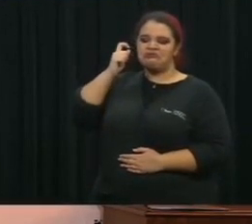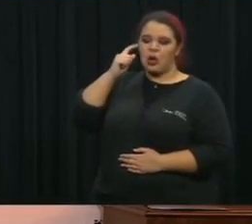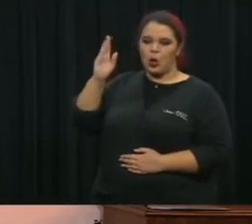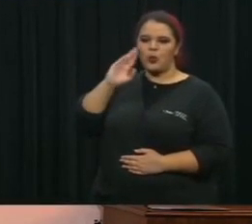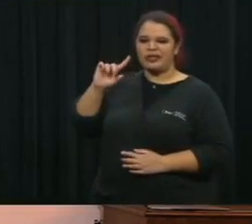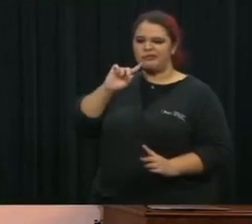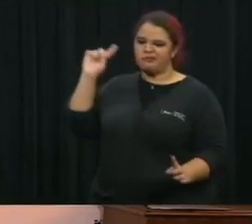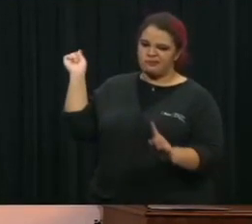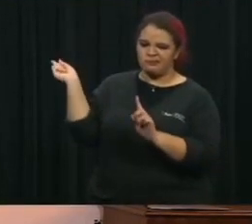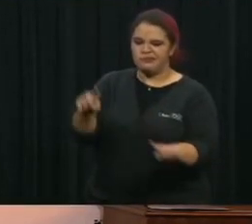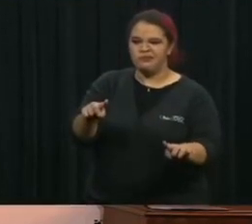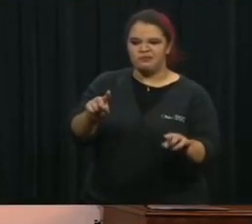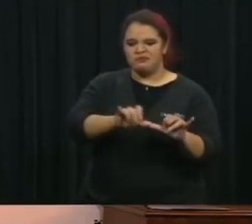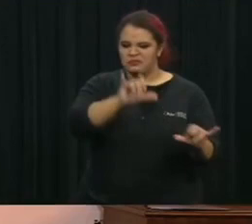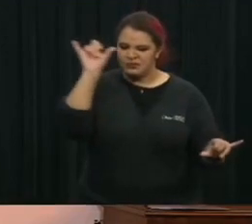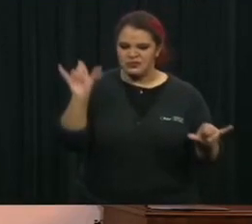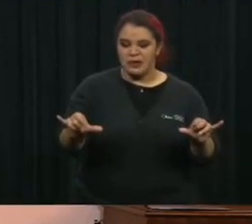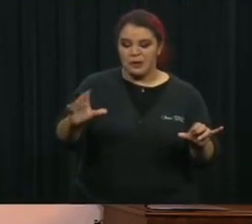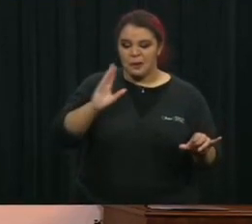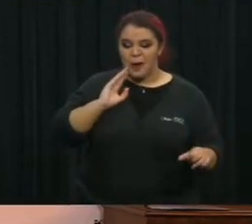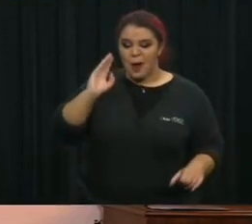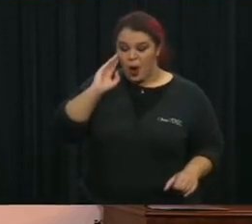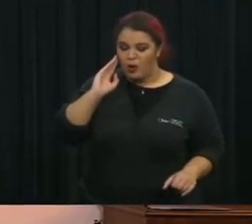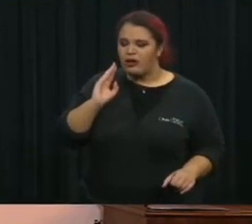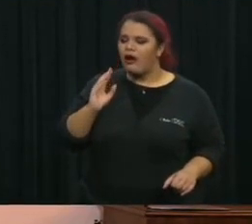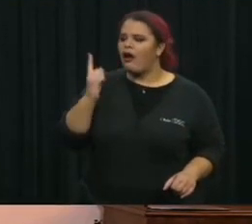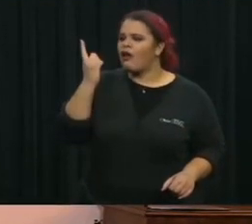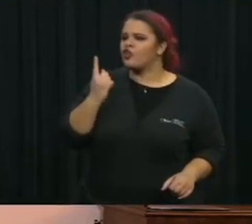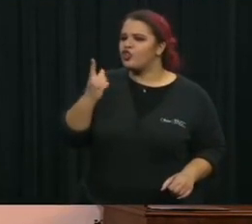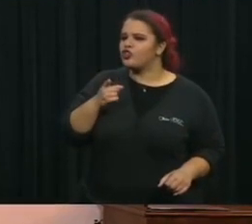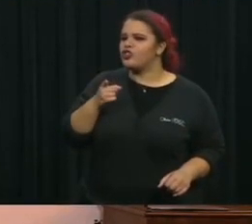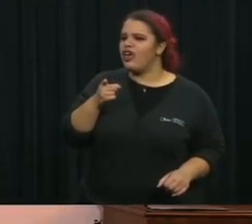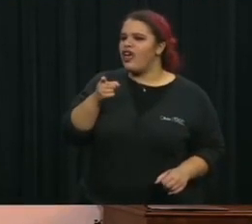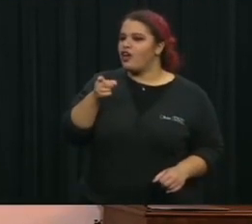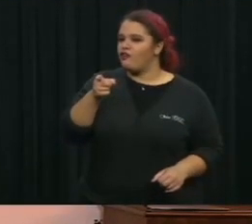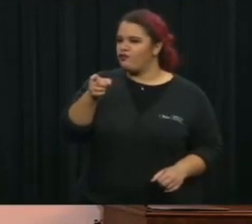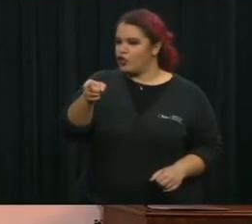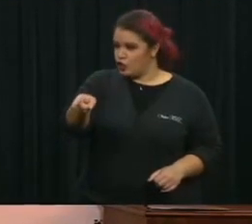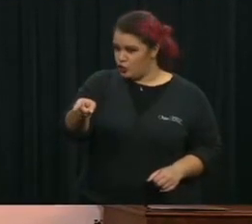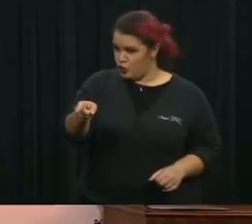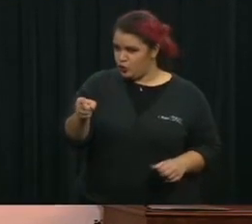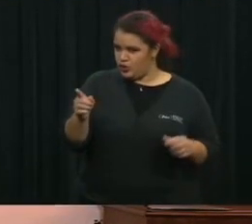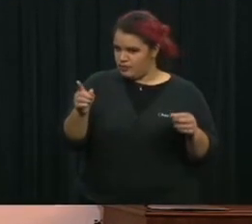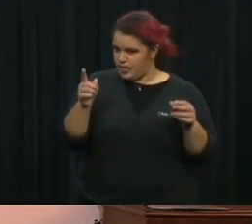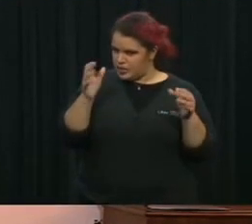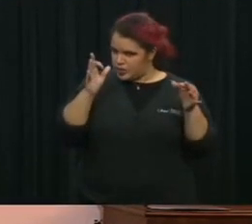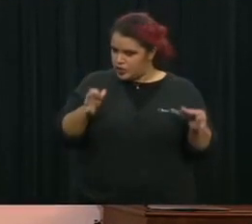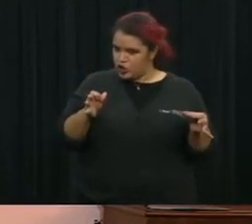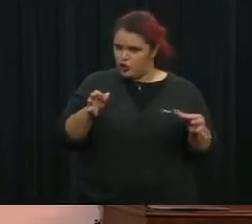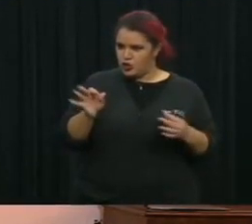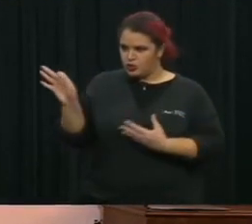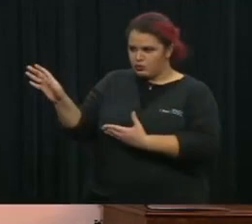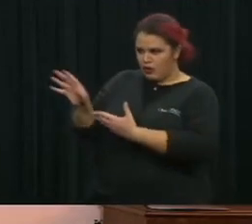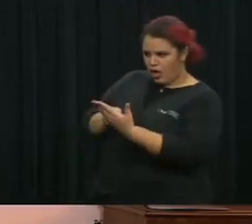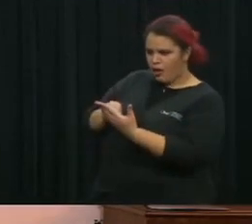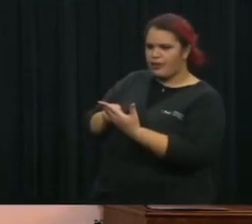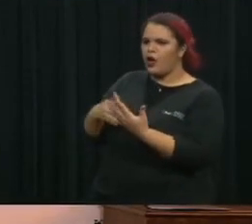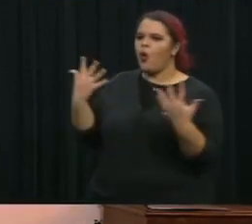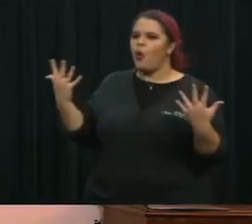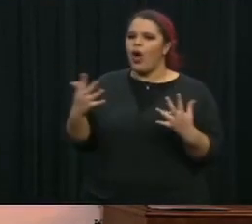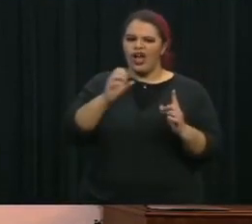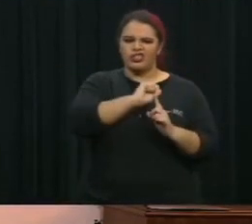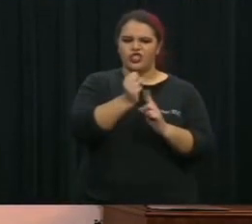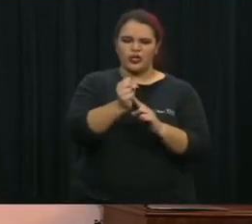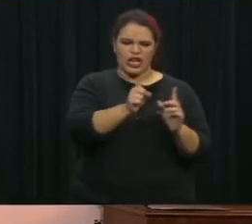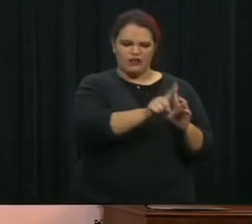wondering, what would you need to see in order to consider doing something similar? And also, have you been coordinating with neighboring states, the governors in those states, to